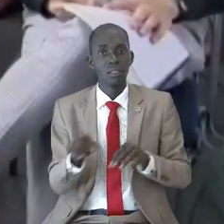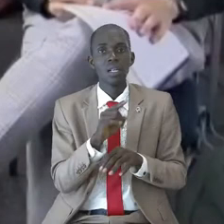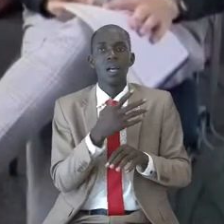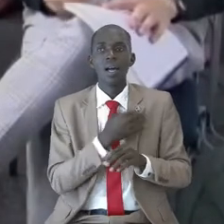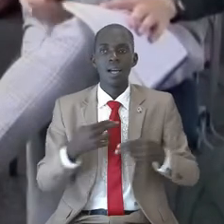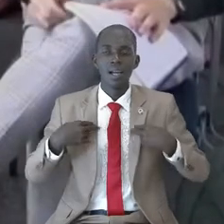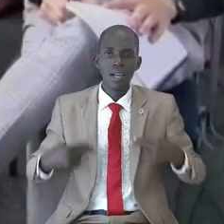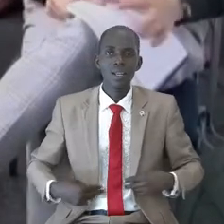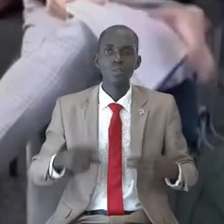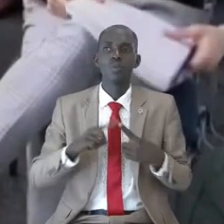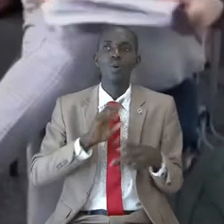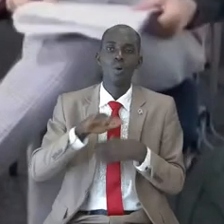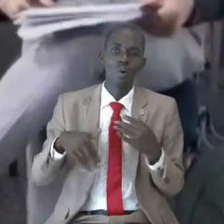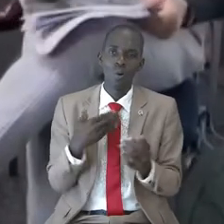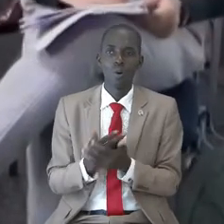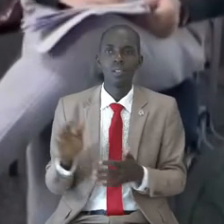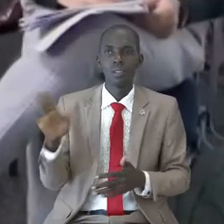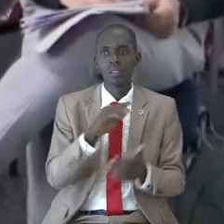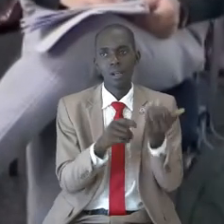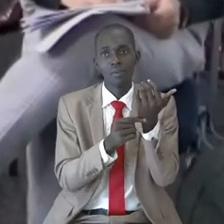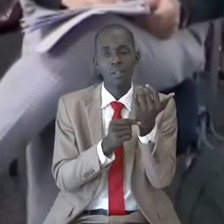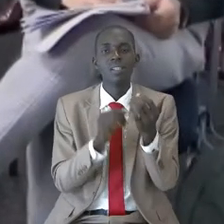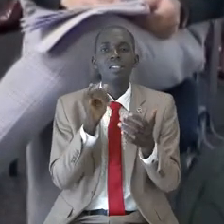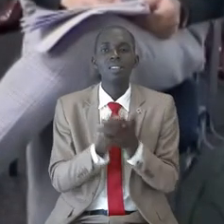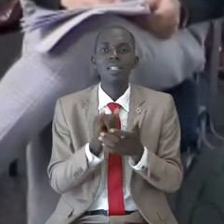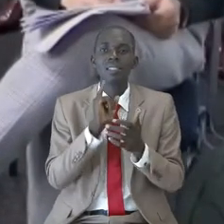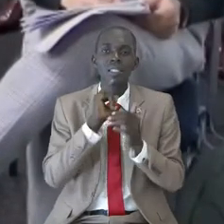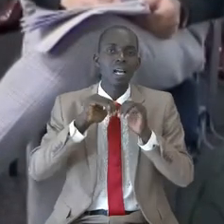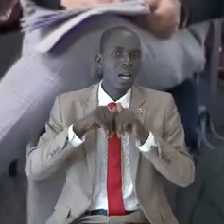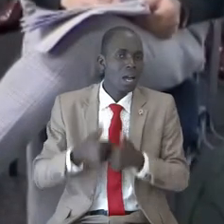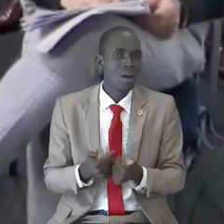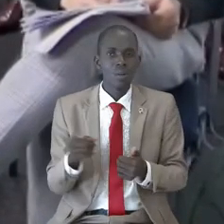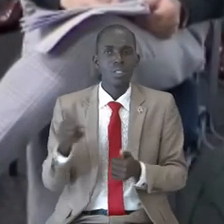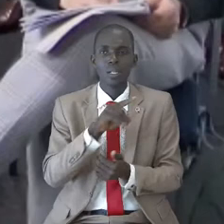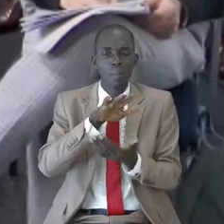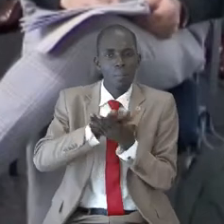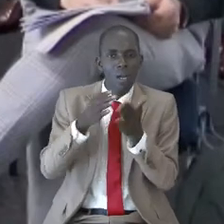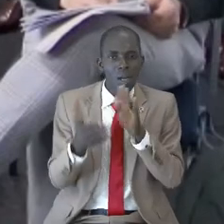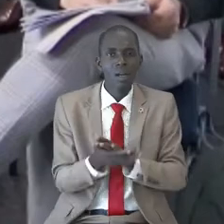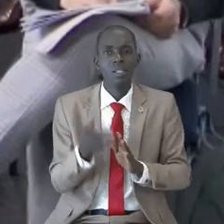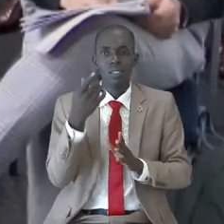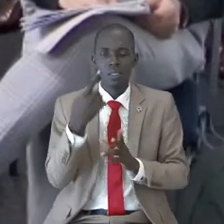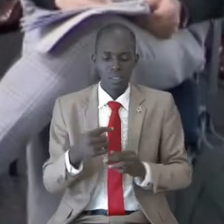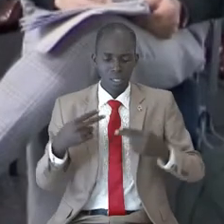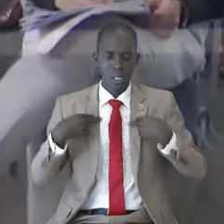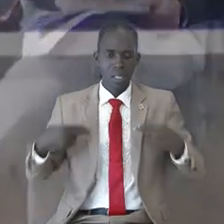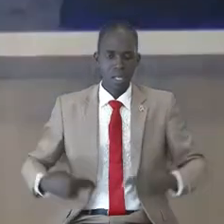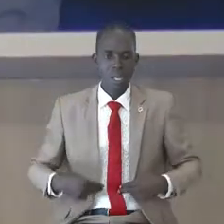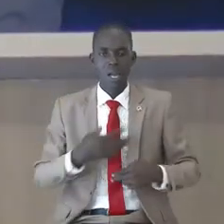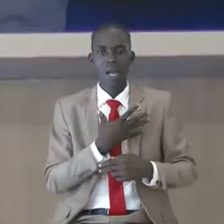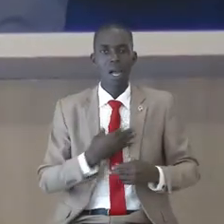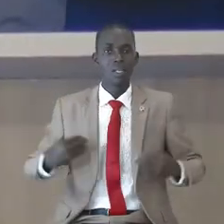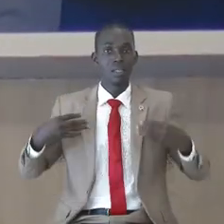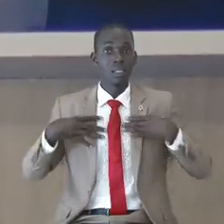all, their flesh. That is how they maintained the health and the healing that